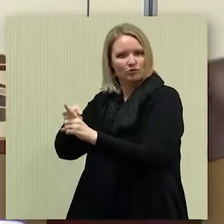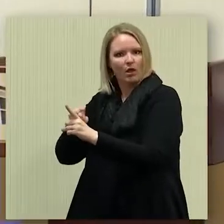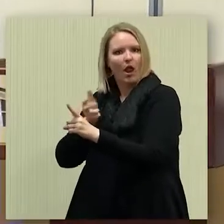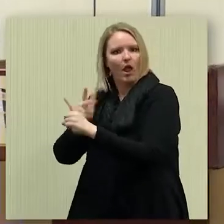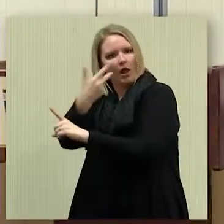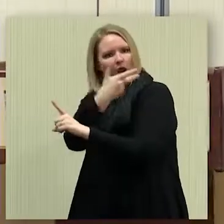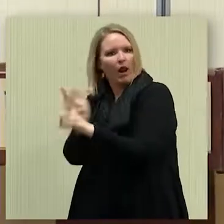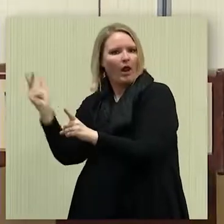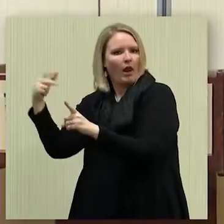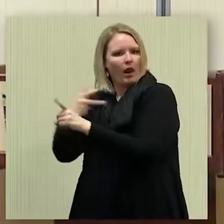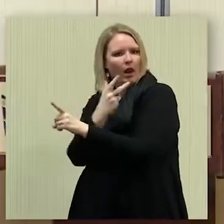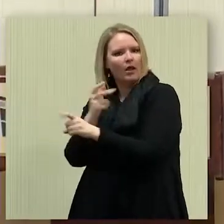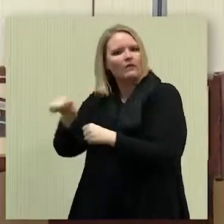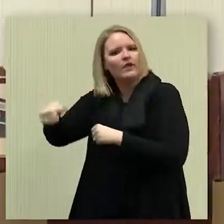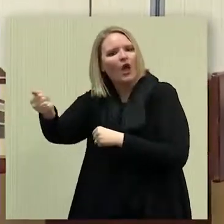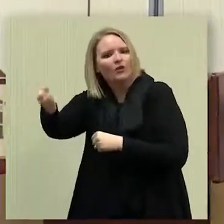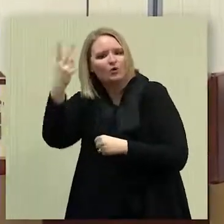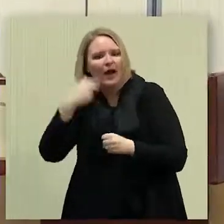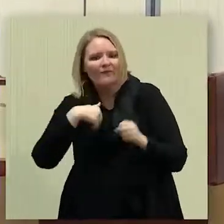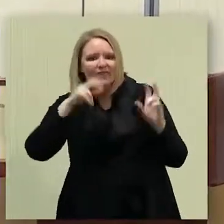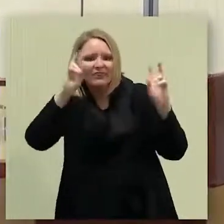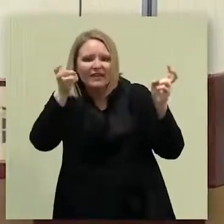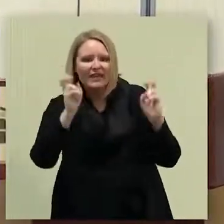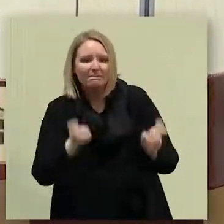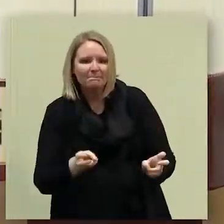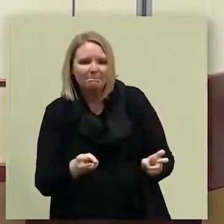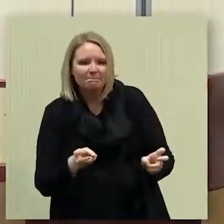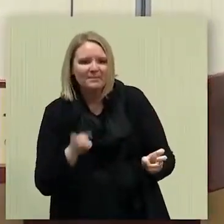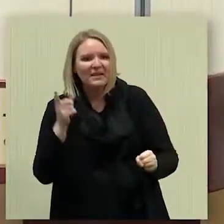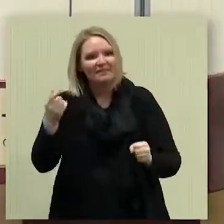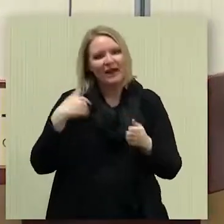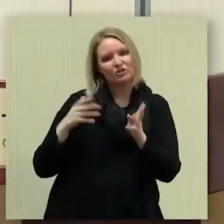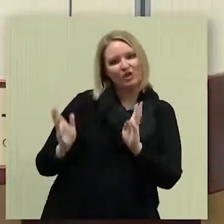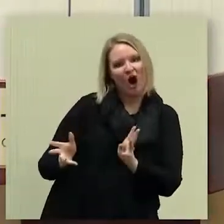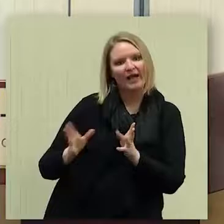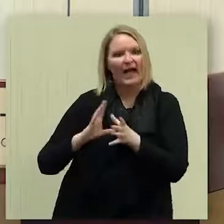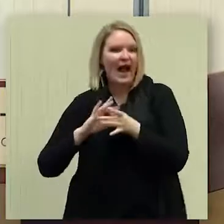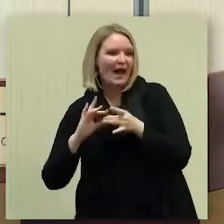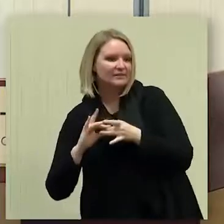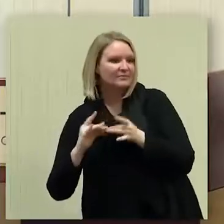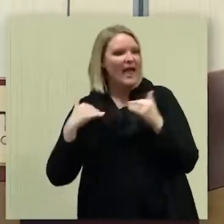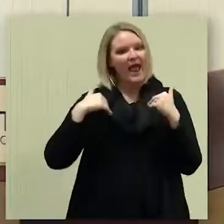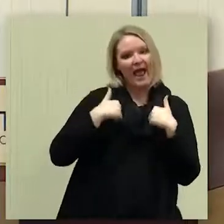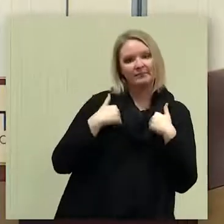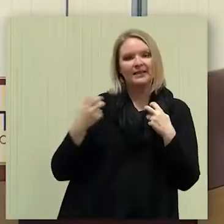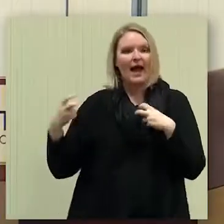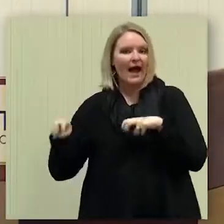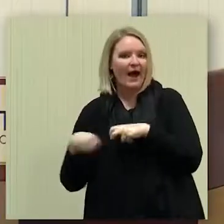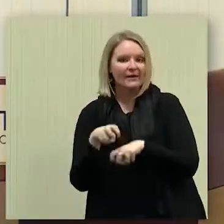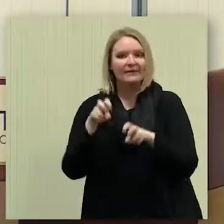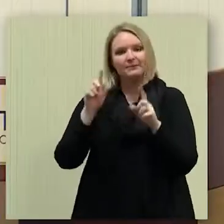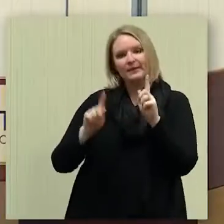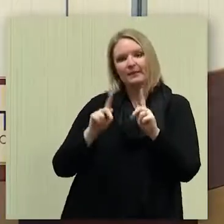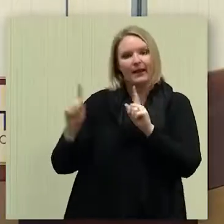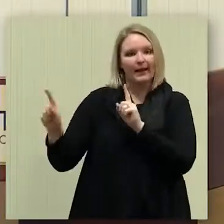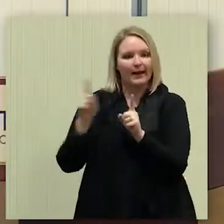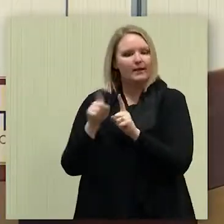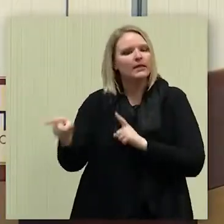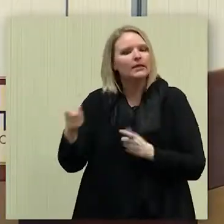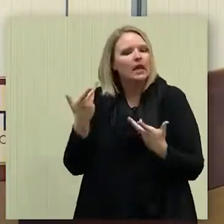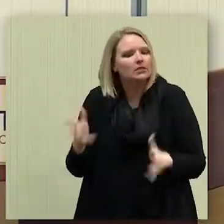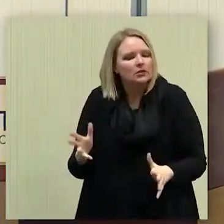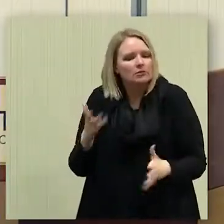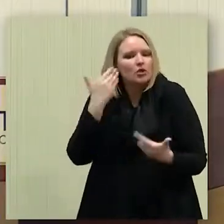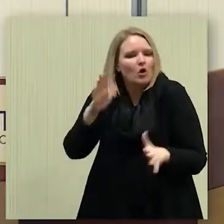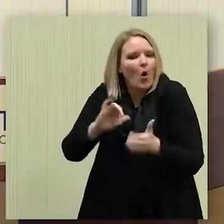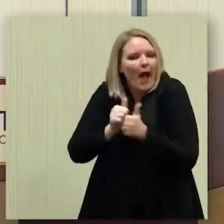forth. The other two have a play theme going on. They're talking, they've got animals moving, people moving. He doesn't know how to get in